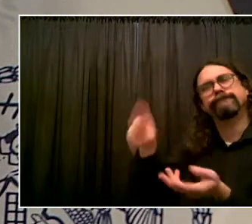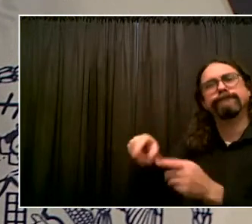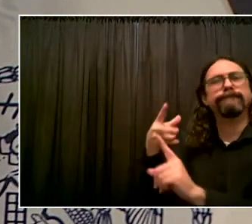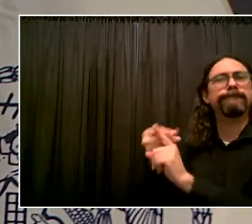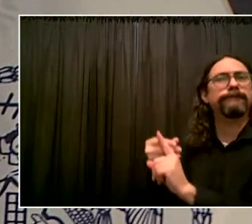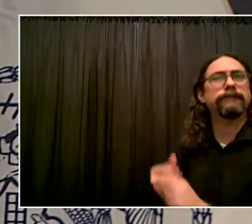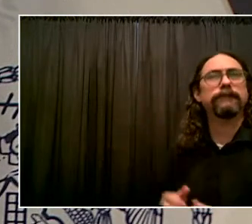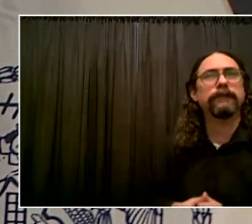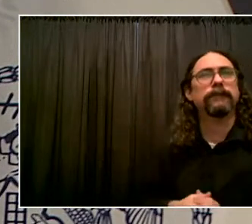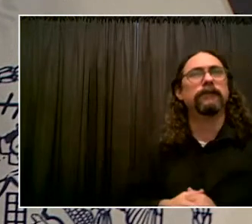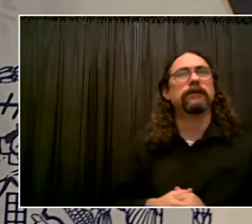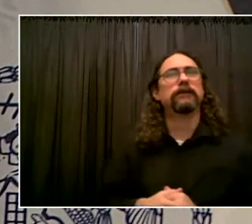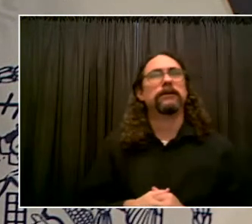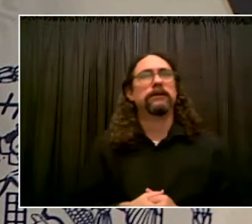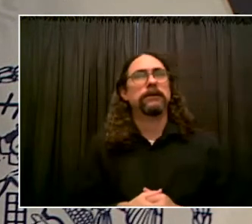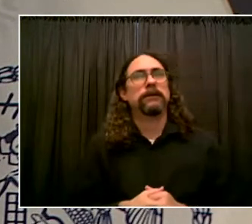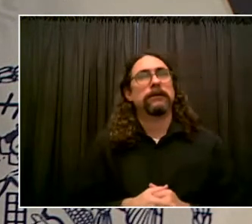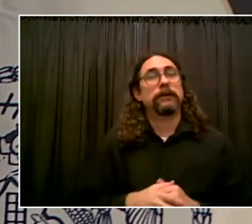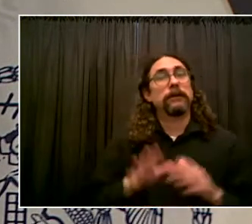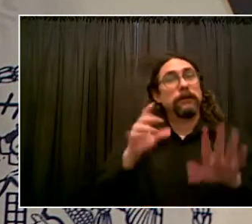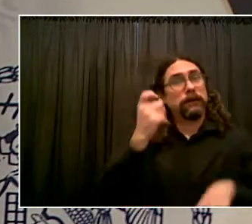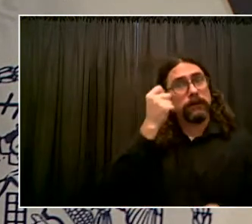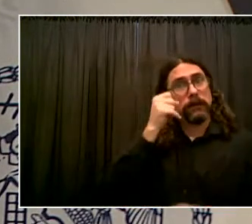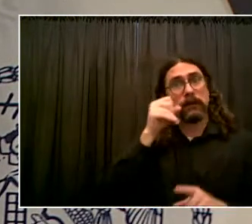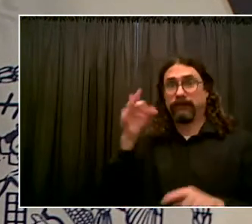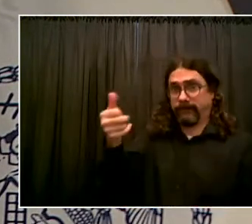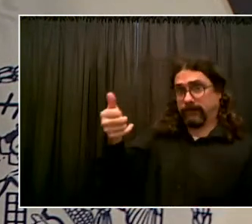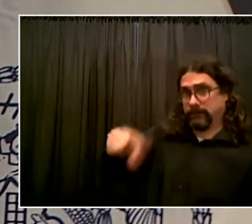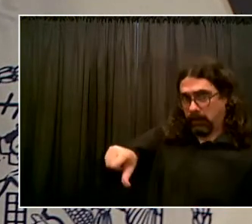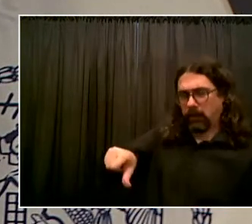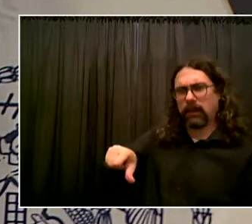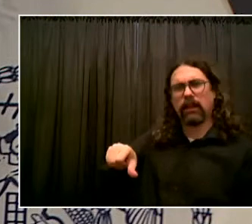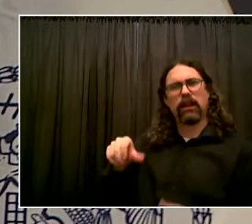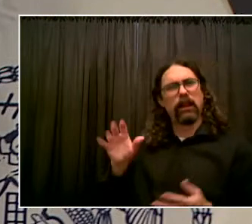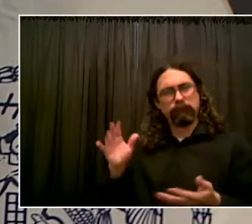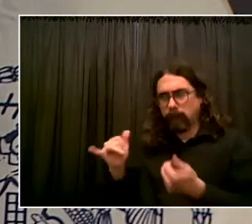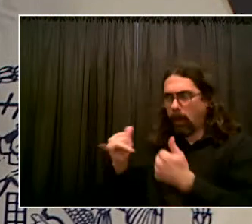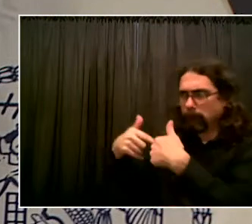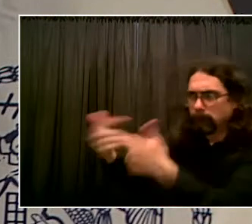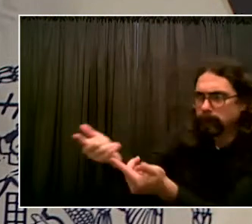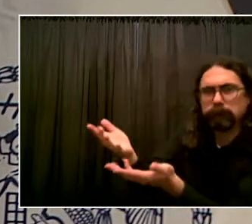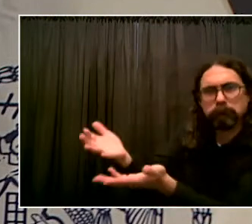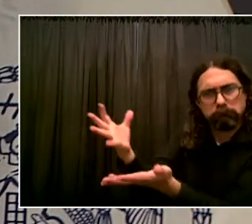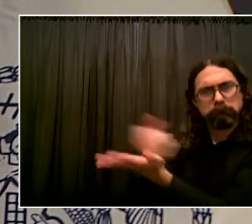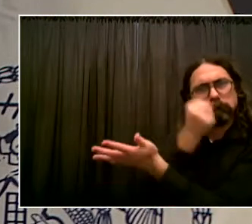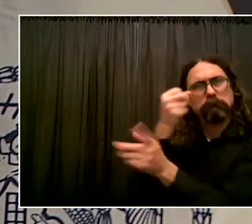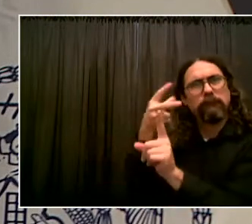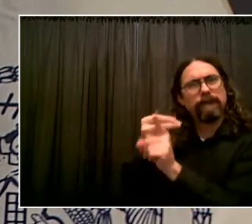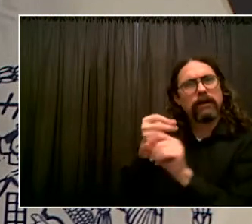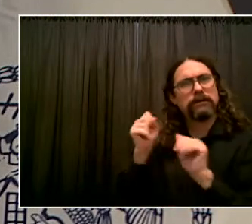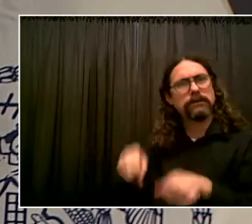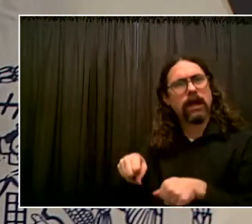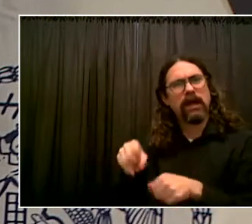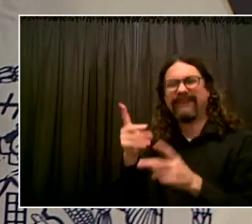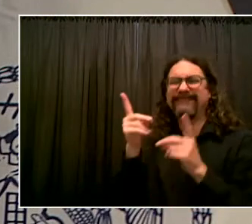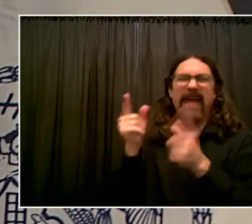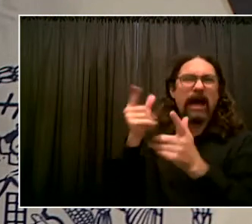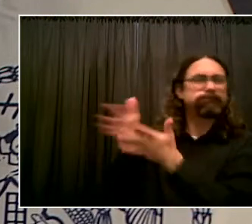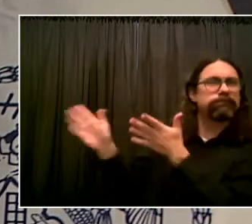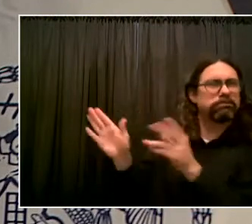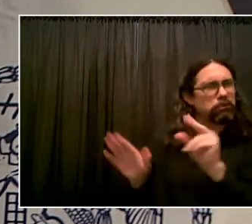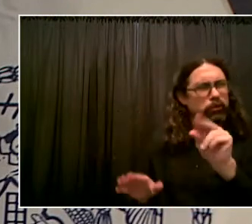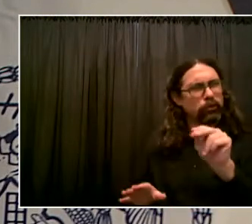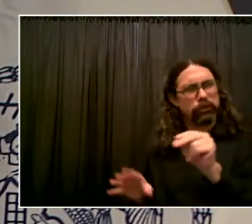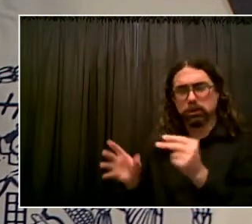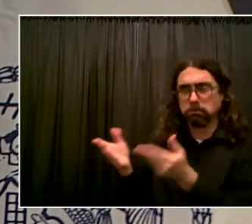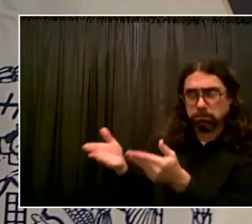come back. Go ahead, Aaron. Okay, thanks. And then with regards to the firefighters calling in sick, first of all, just